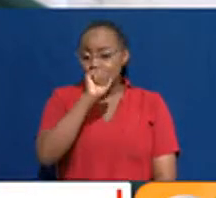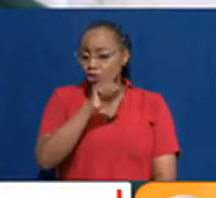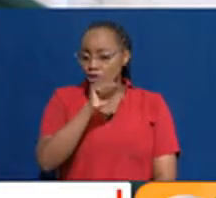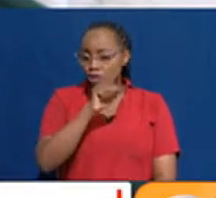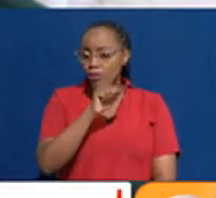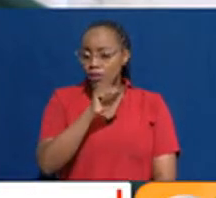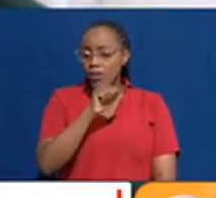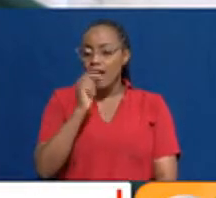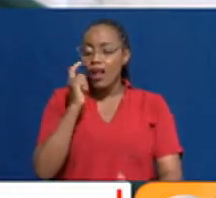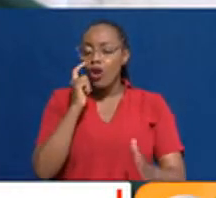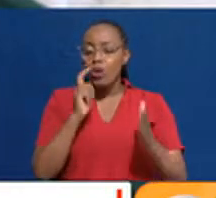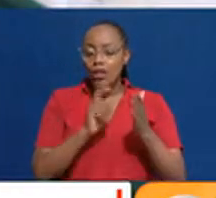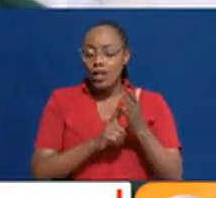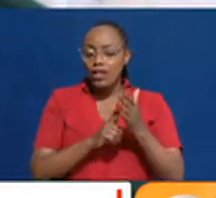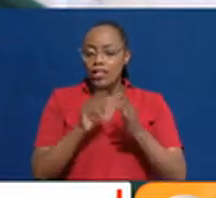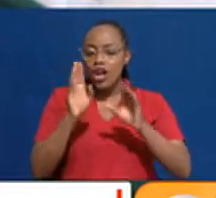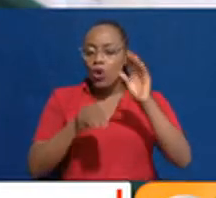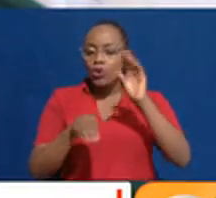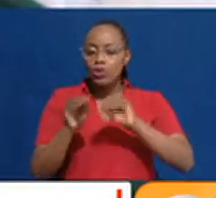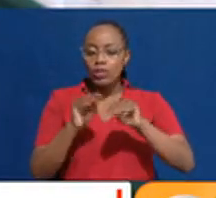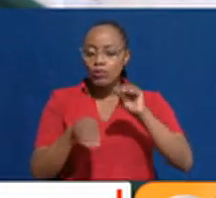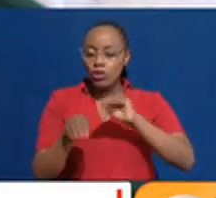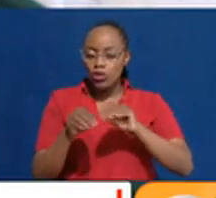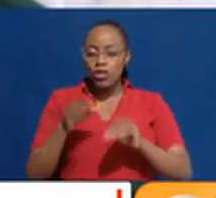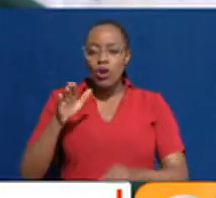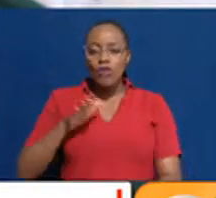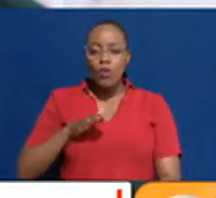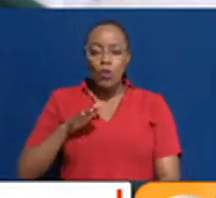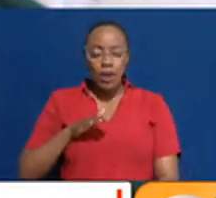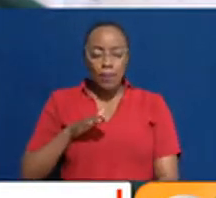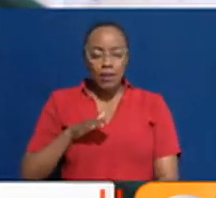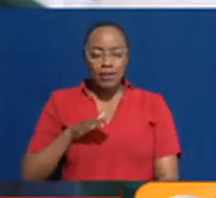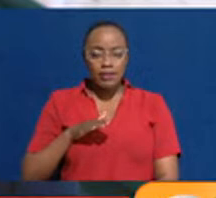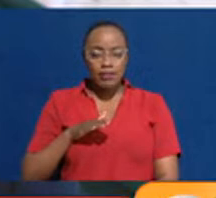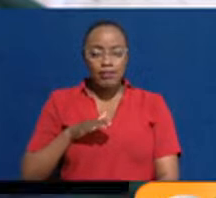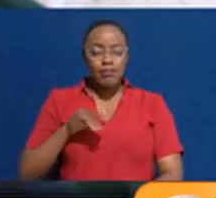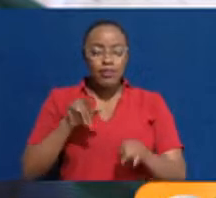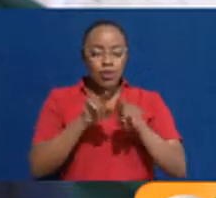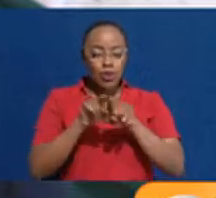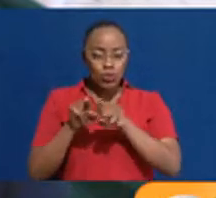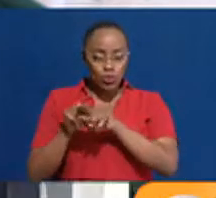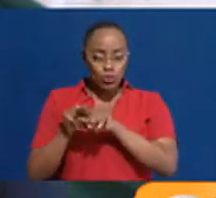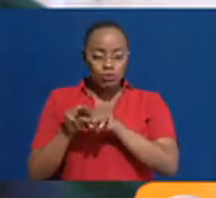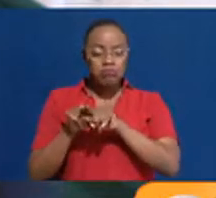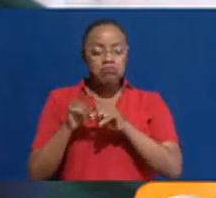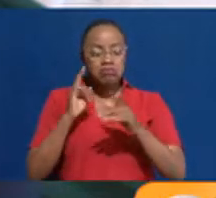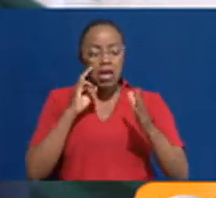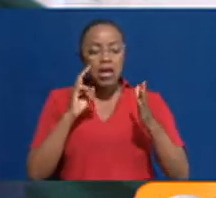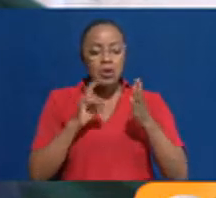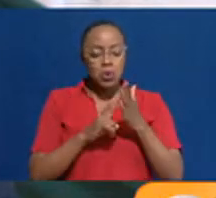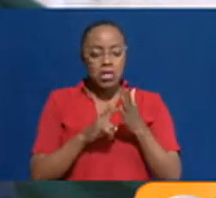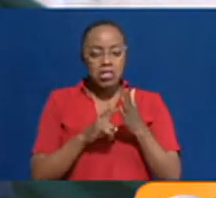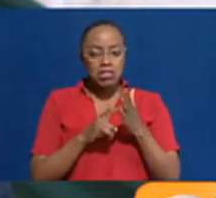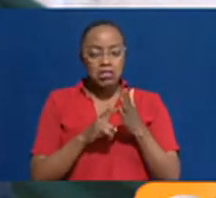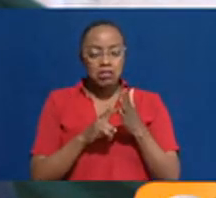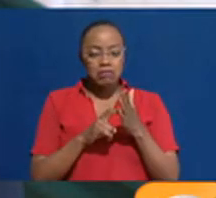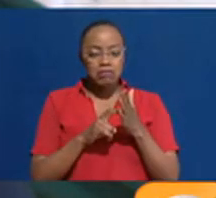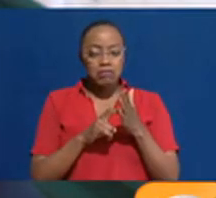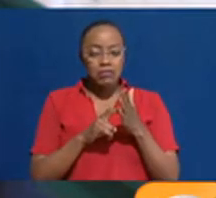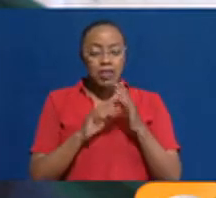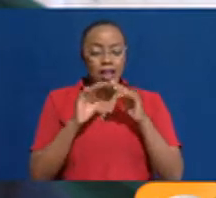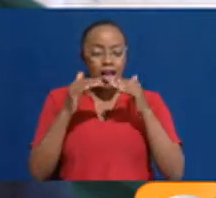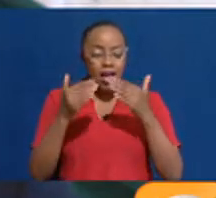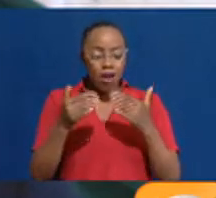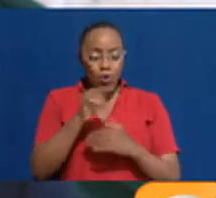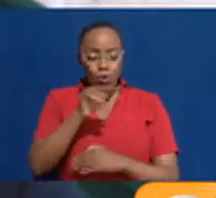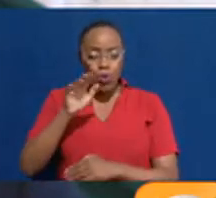to recognize the contribution of women and also to acknowledge the way they